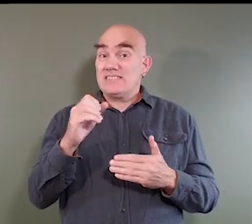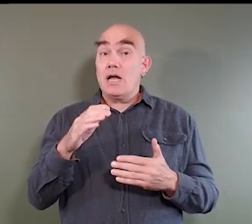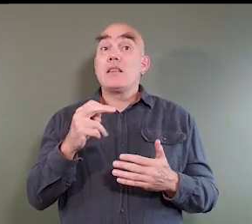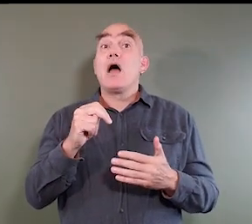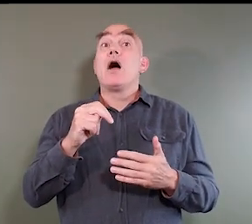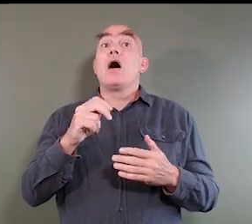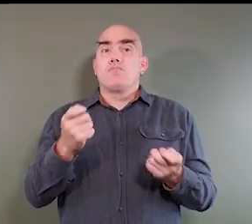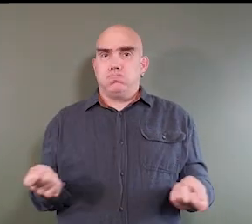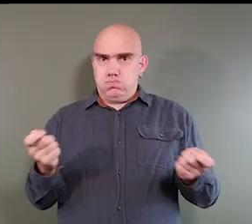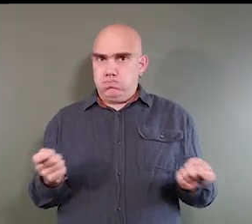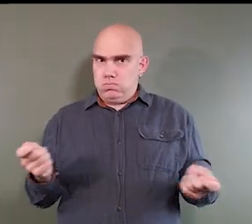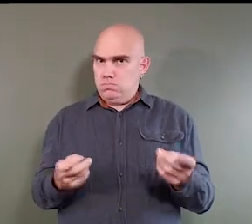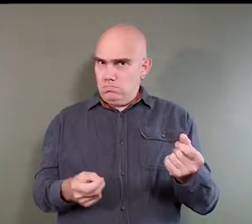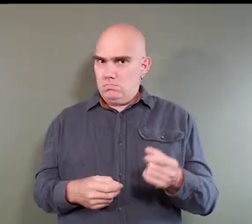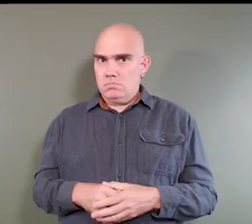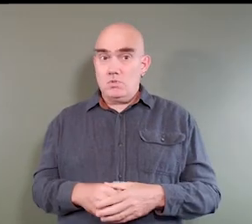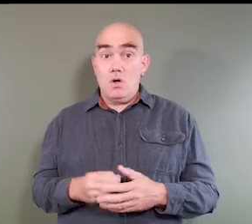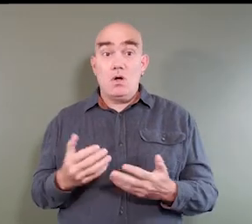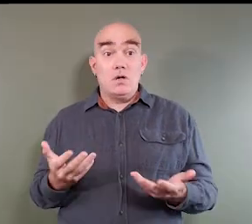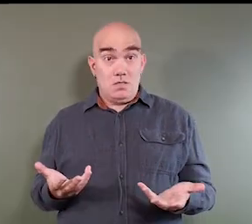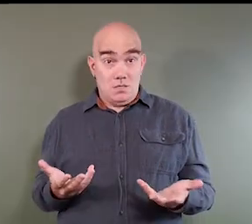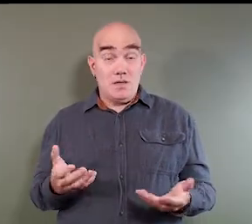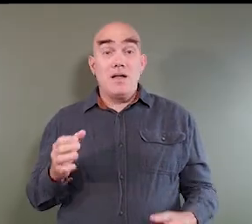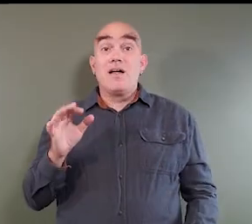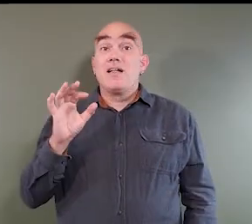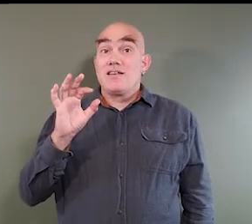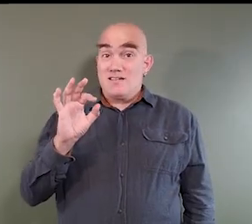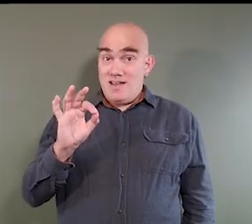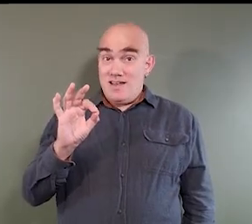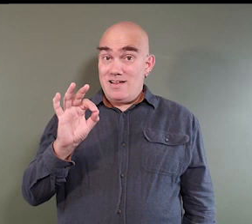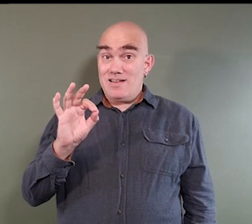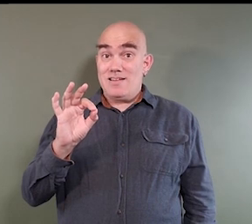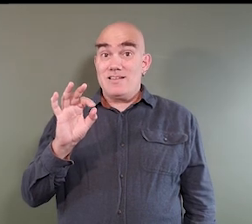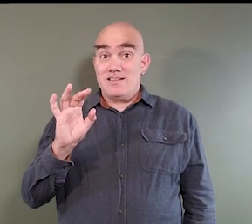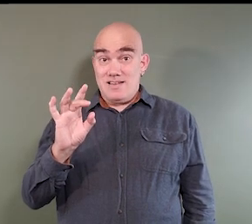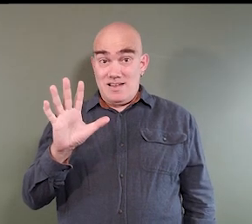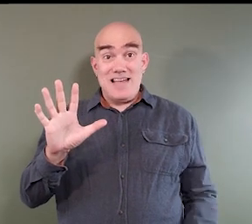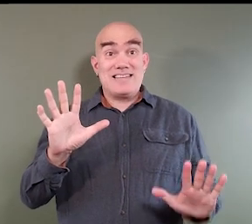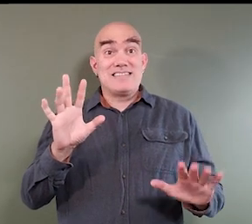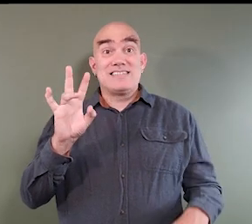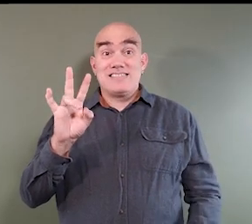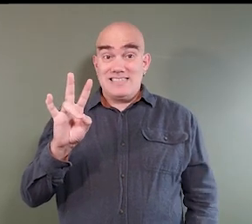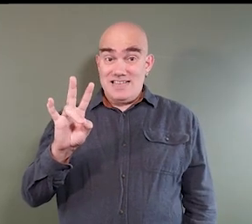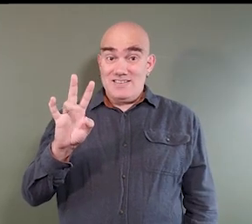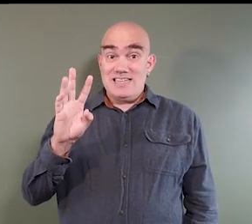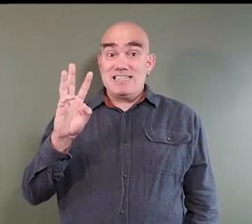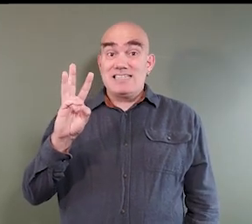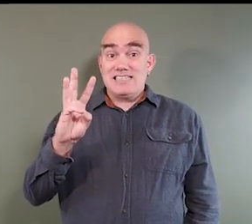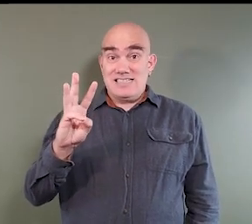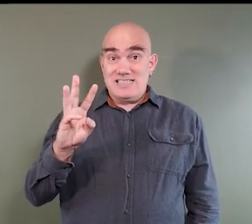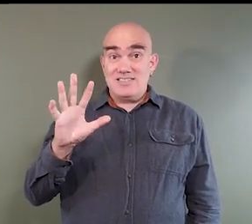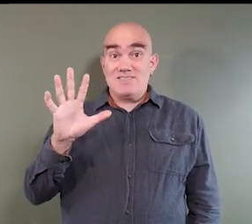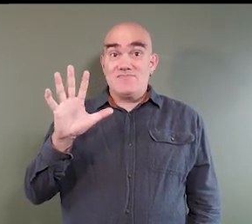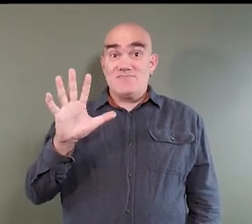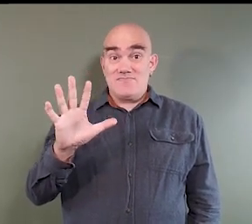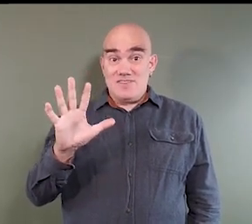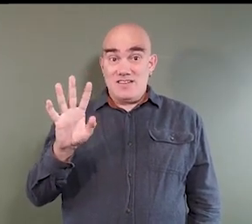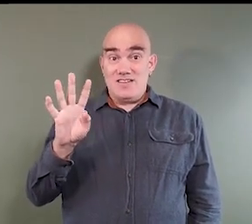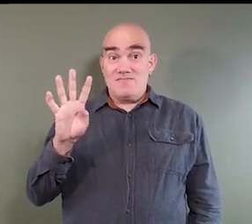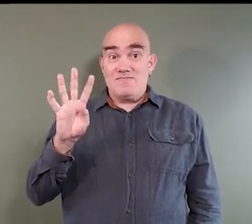And 10, 9, great, 7, 6, 5,